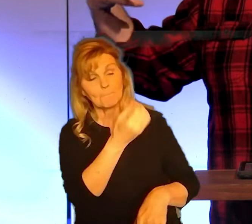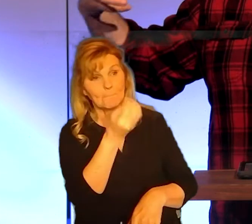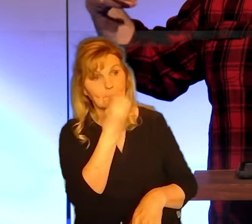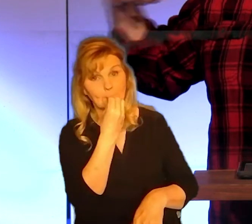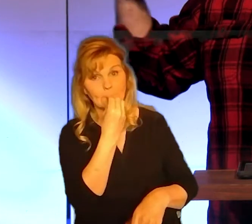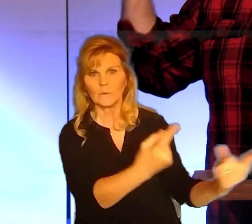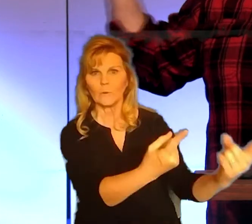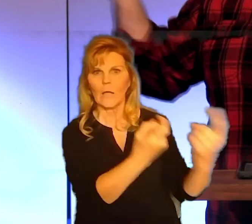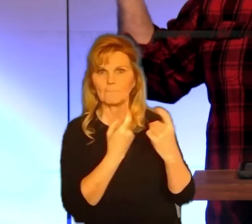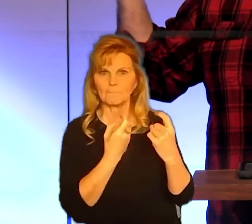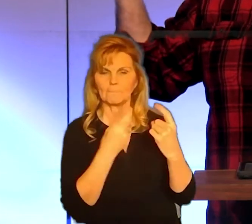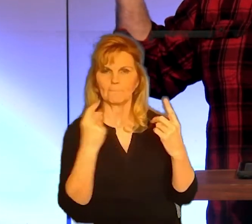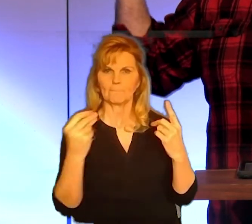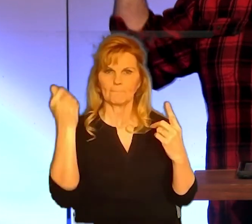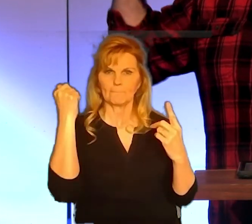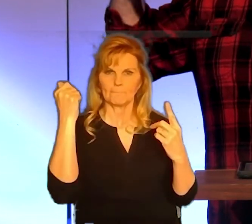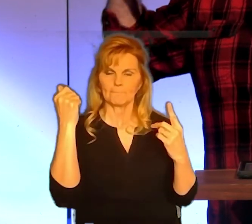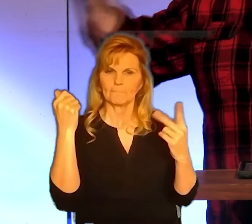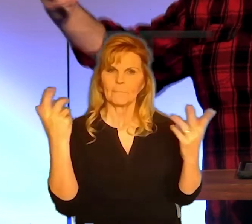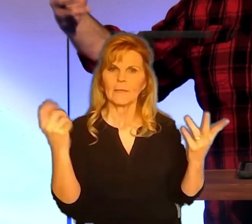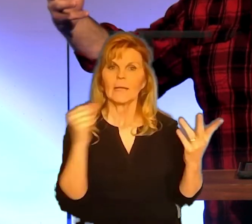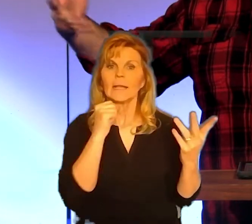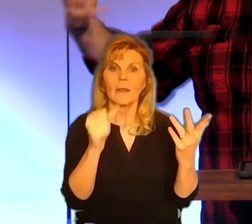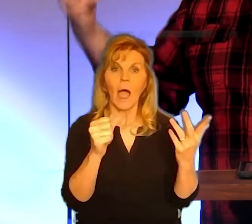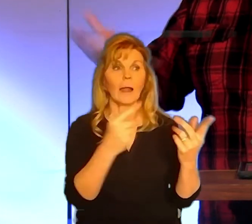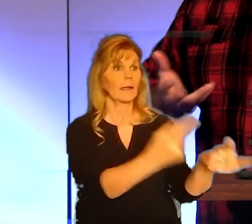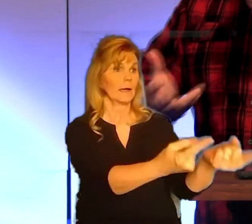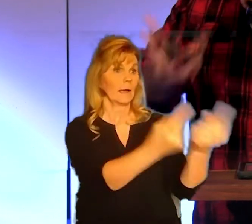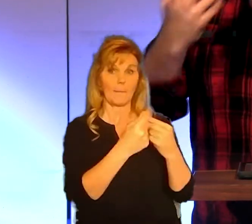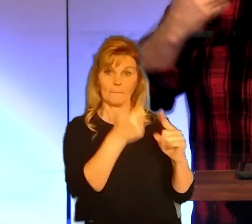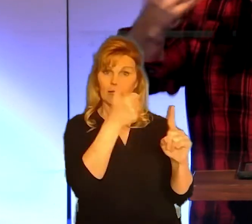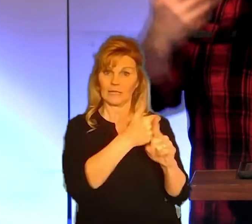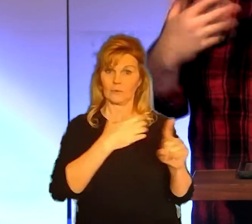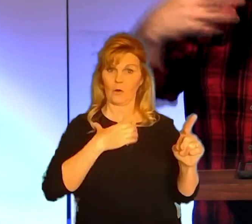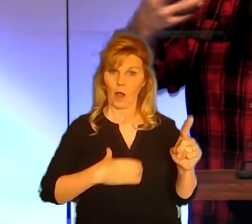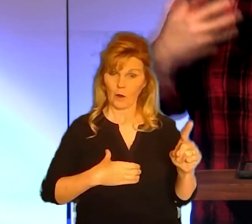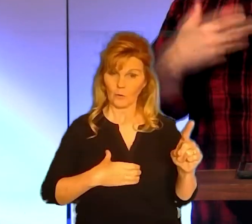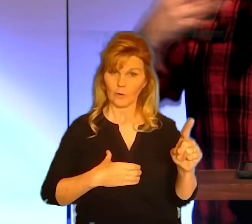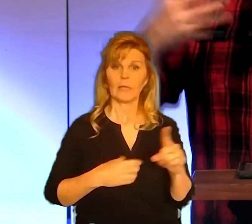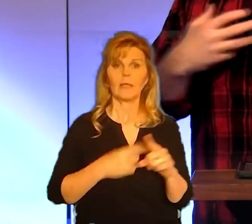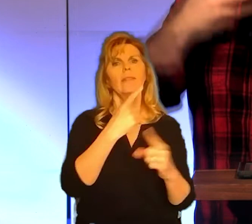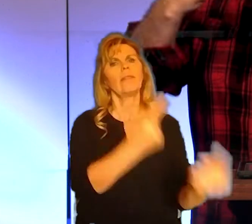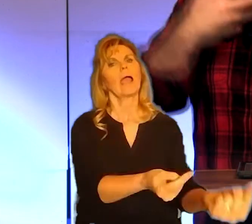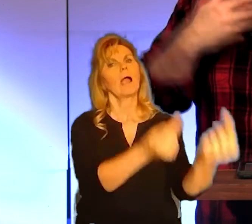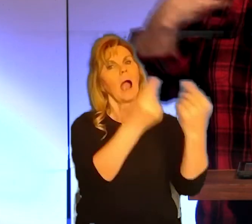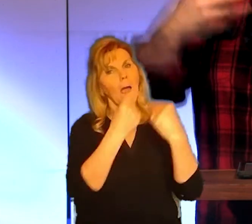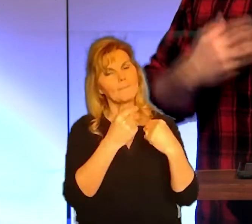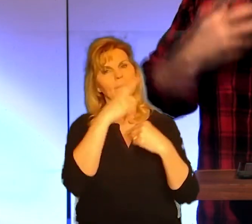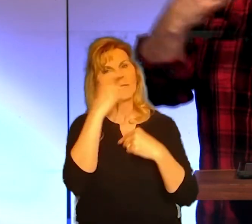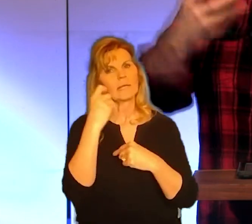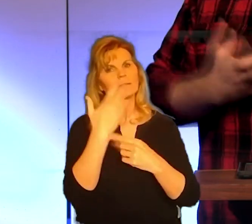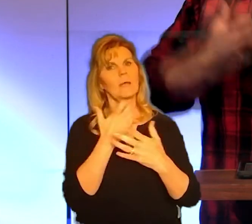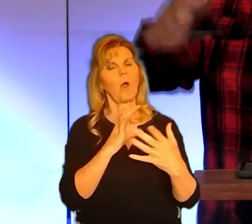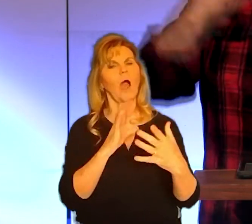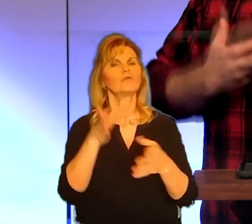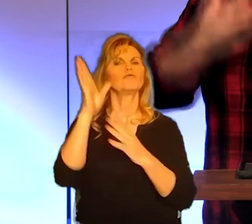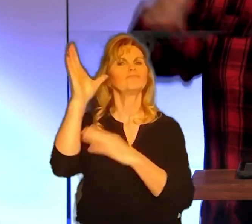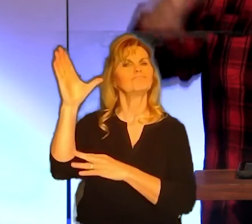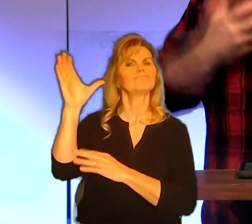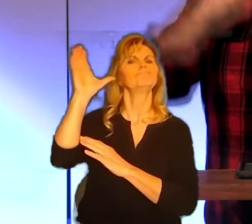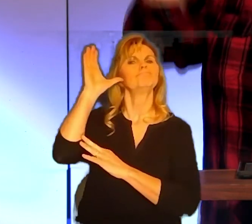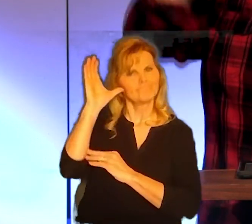come up not just because they're hungry, but because they want to be in relationship. And when